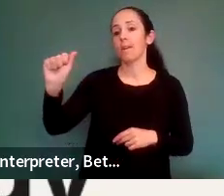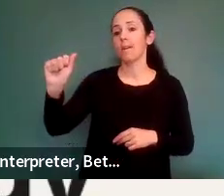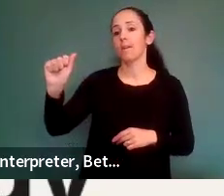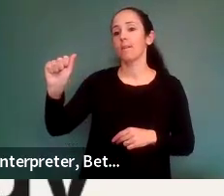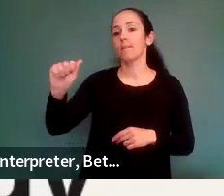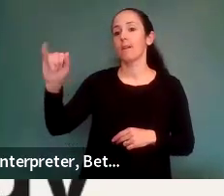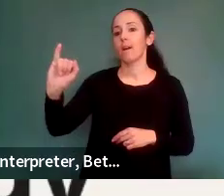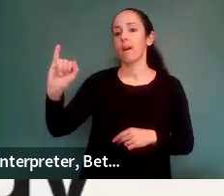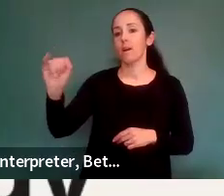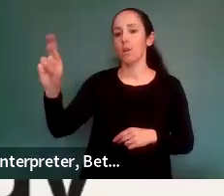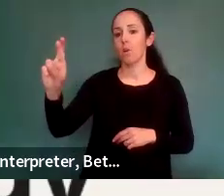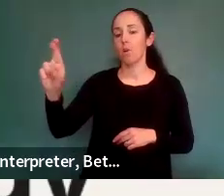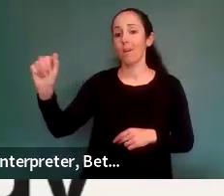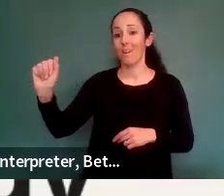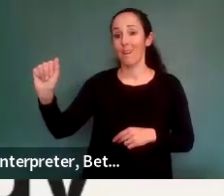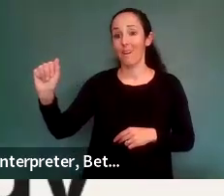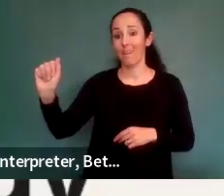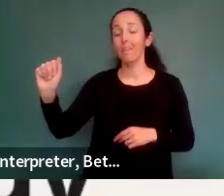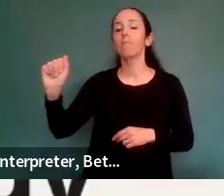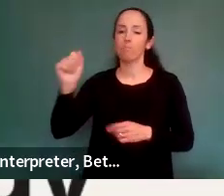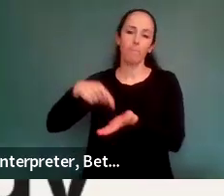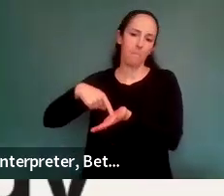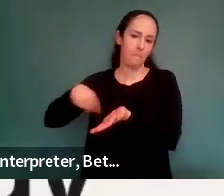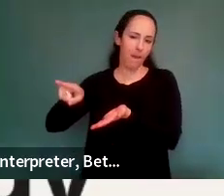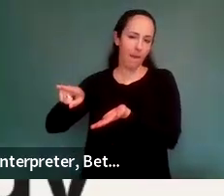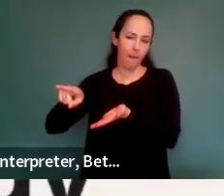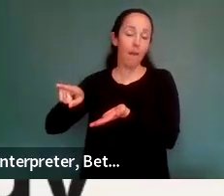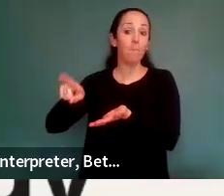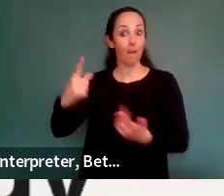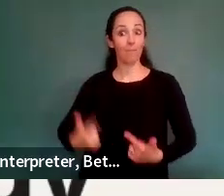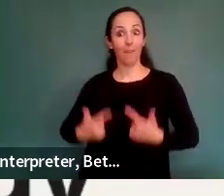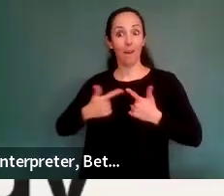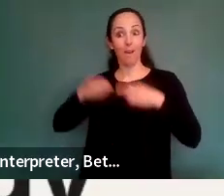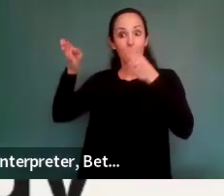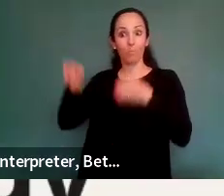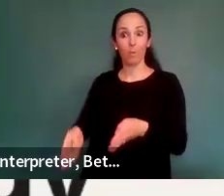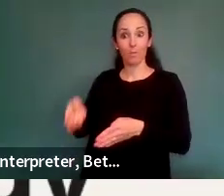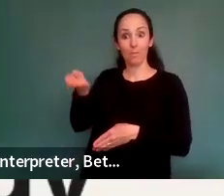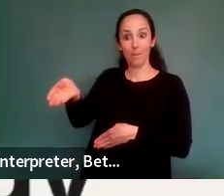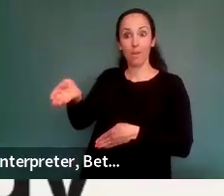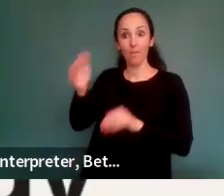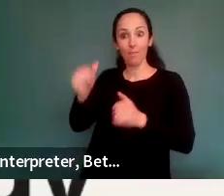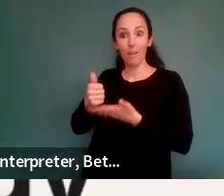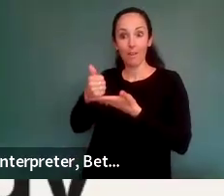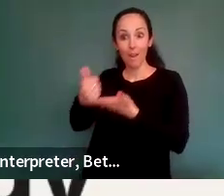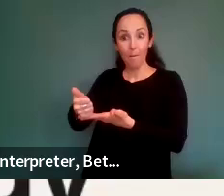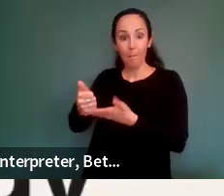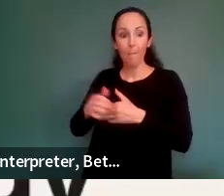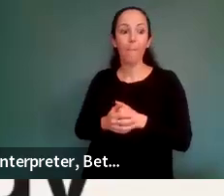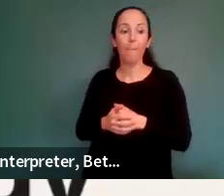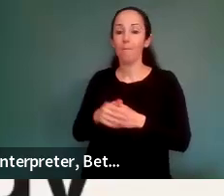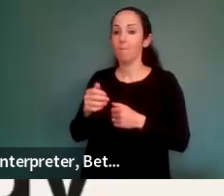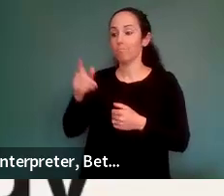AIRA. This is a paid subscription where you have a live rep on the phone who can assist in most